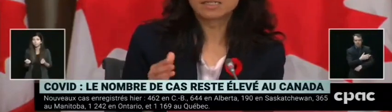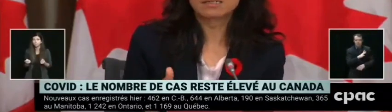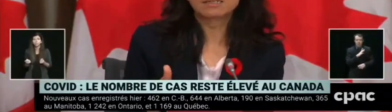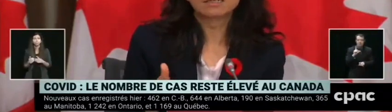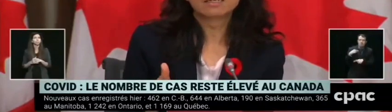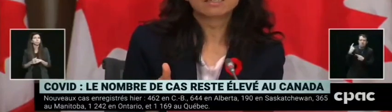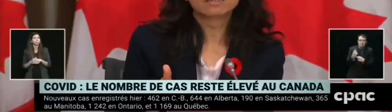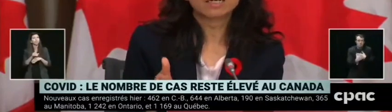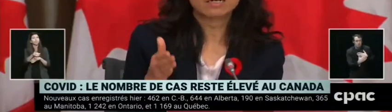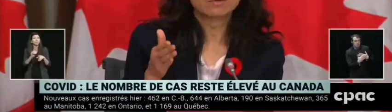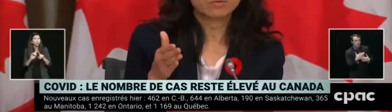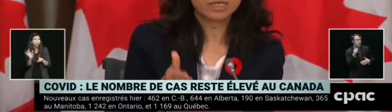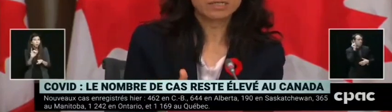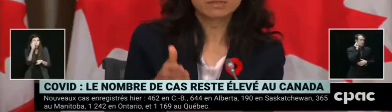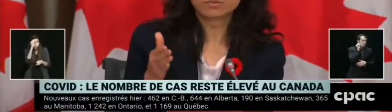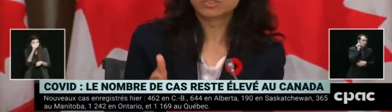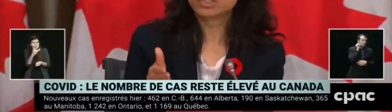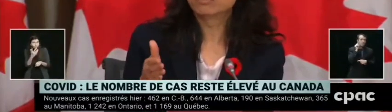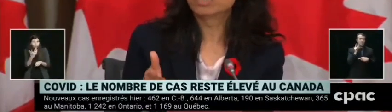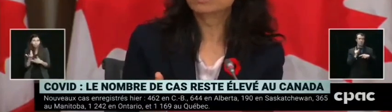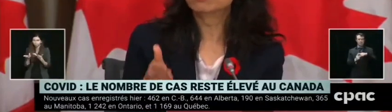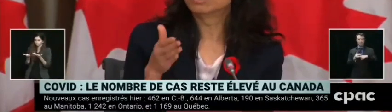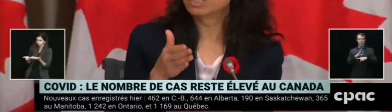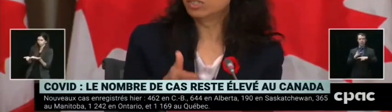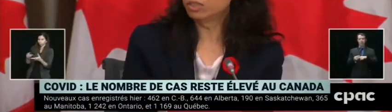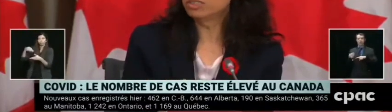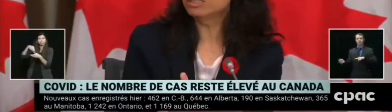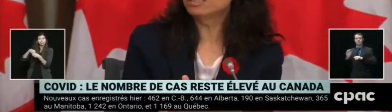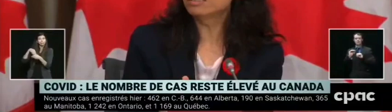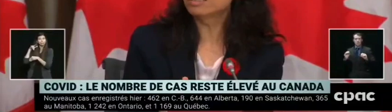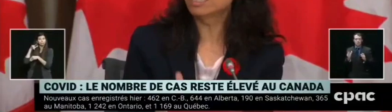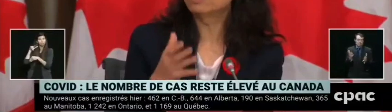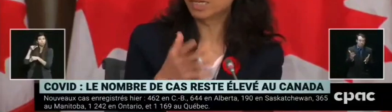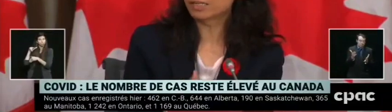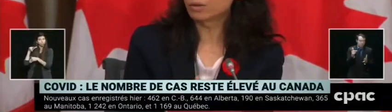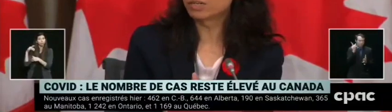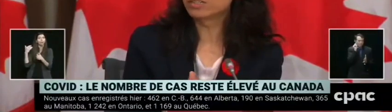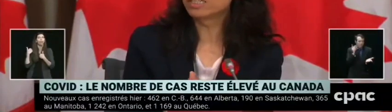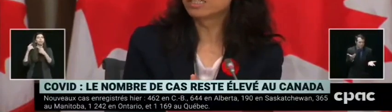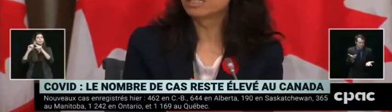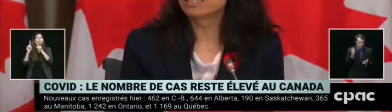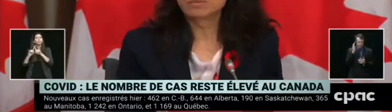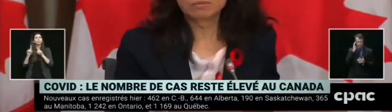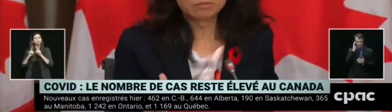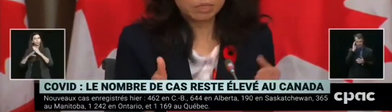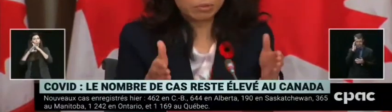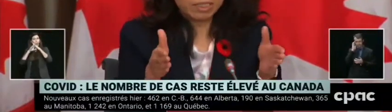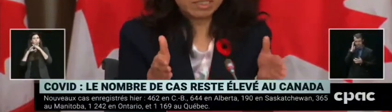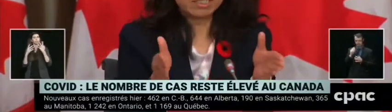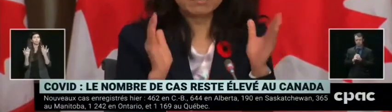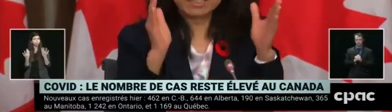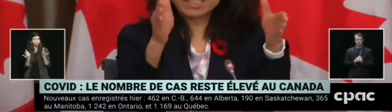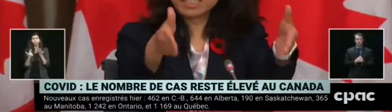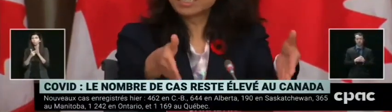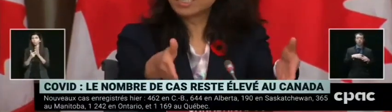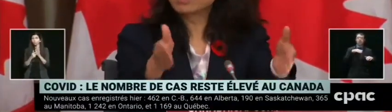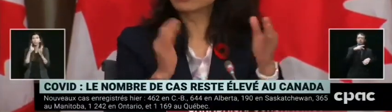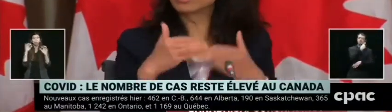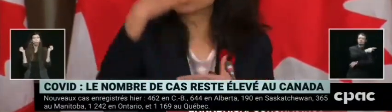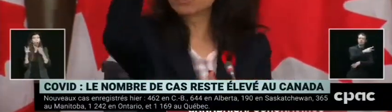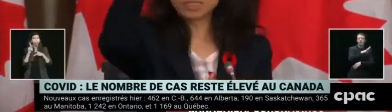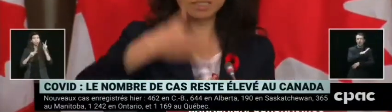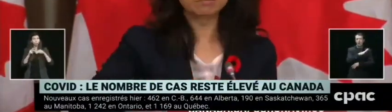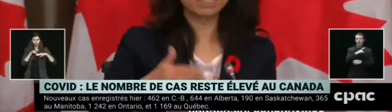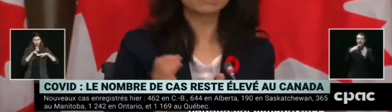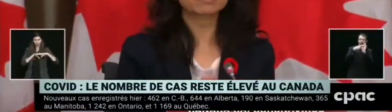that setting, there are ways in which you could put in procedures like mask wearing. People are sitting facing the